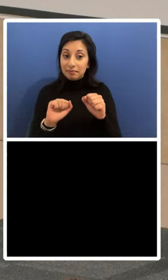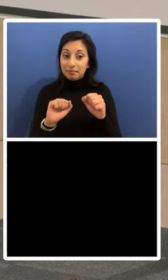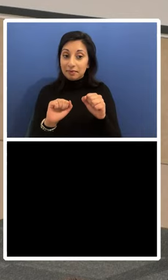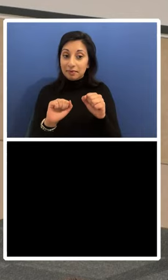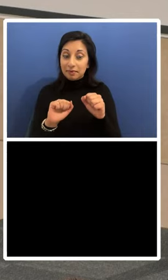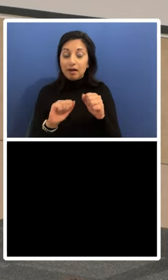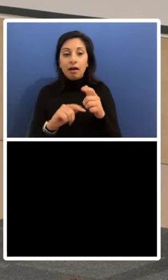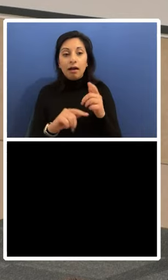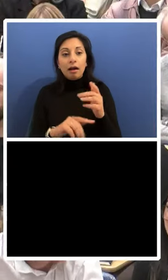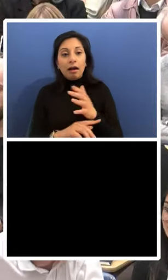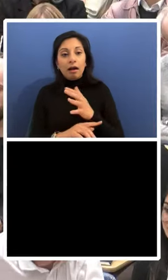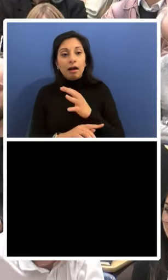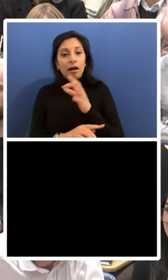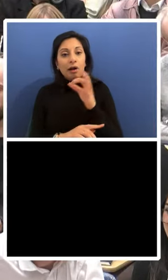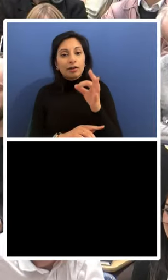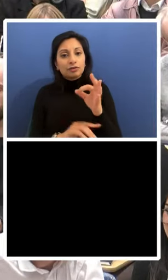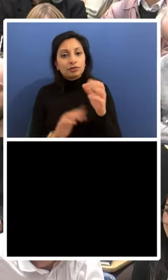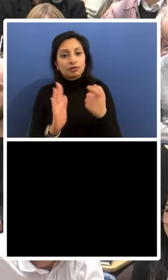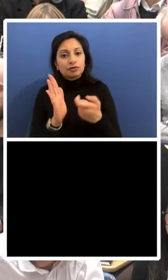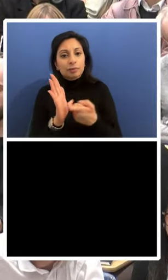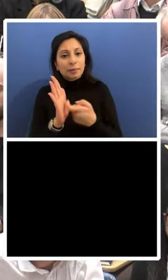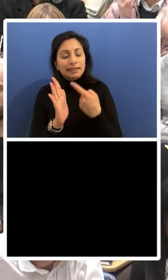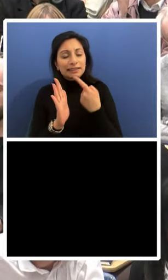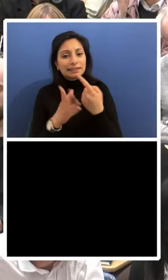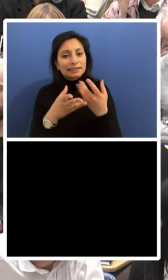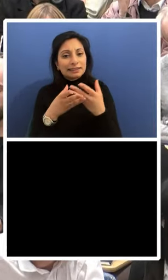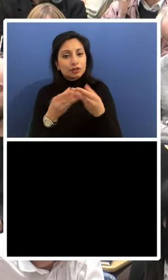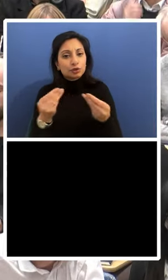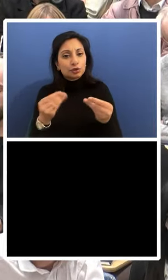area. I think it's not unfair to say that